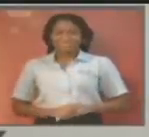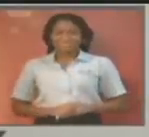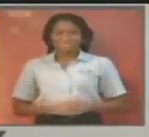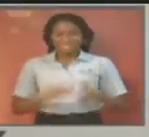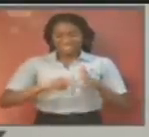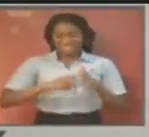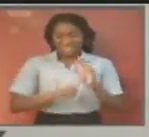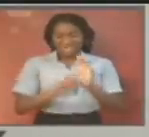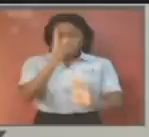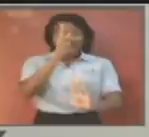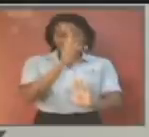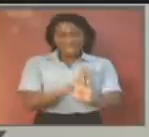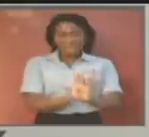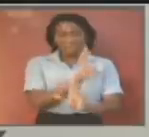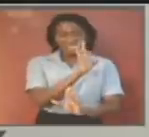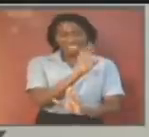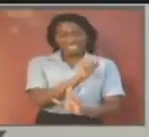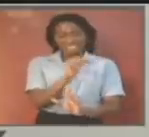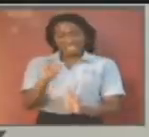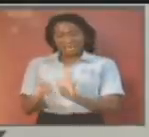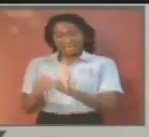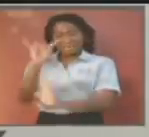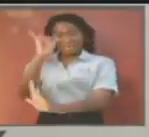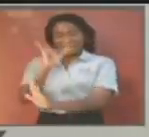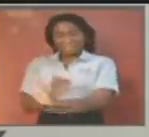6th to May 10th. We've